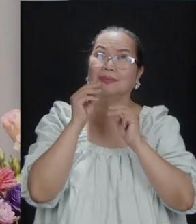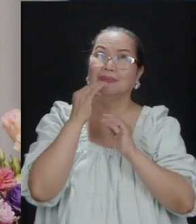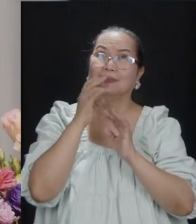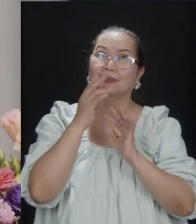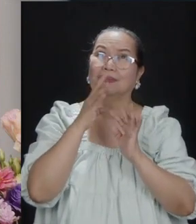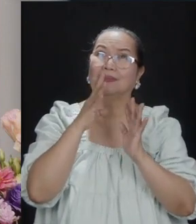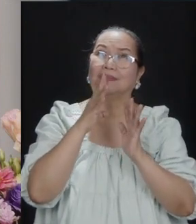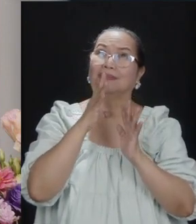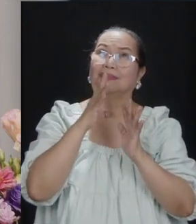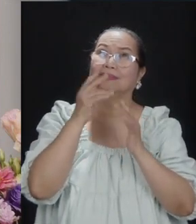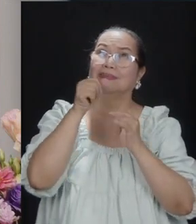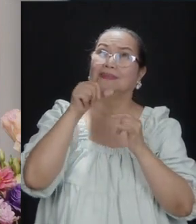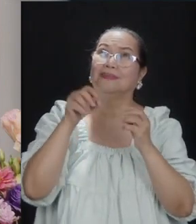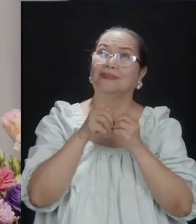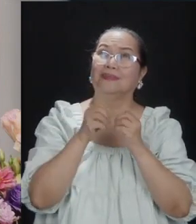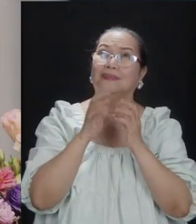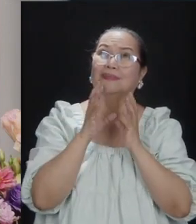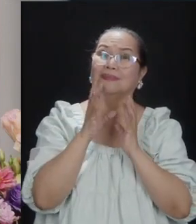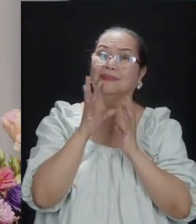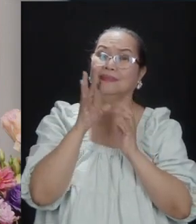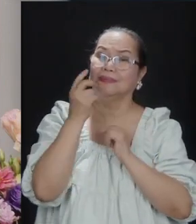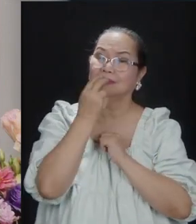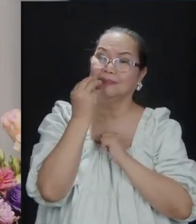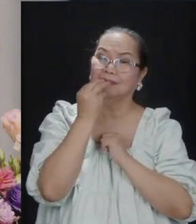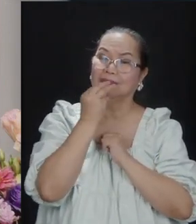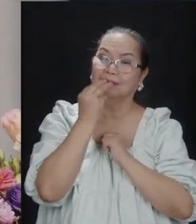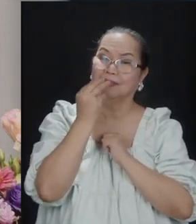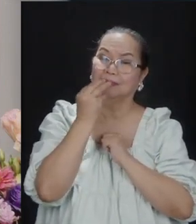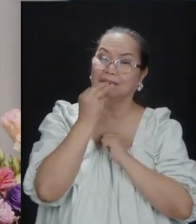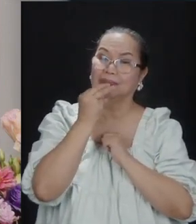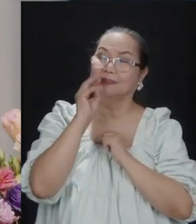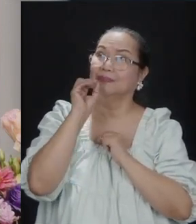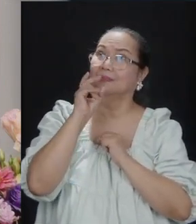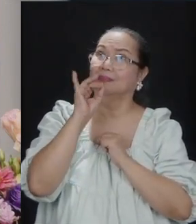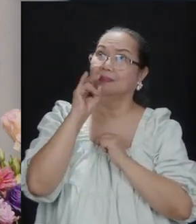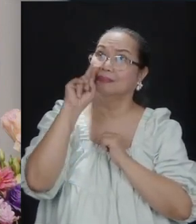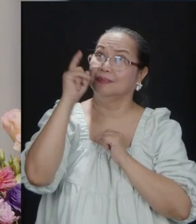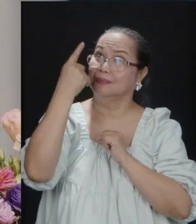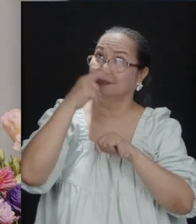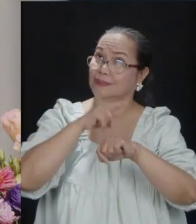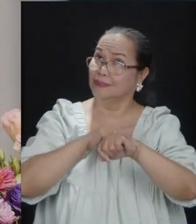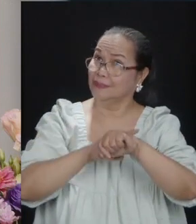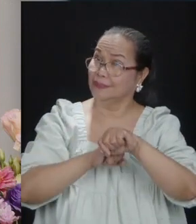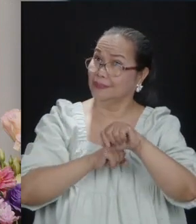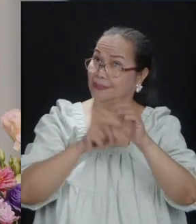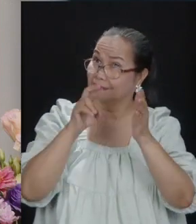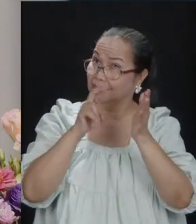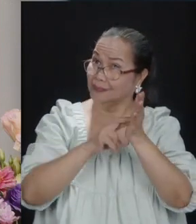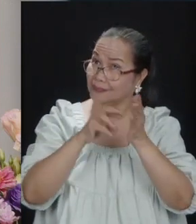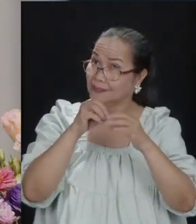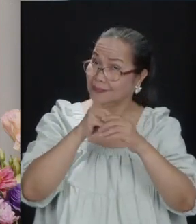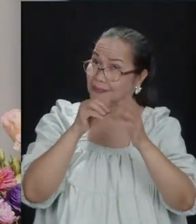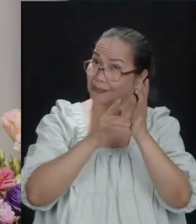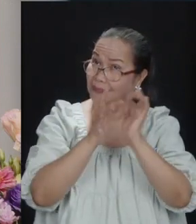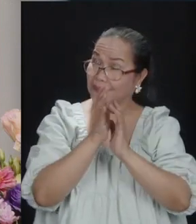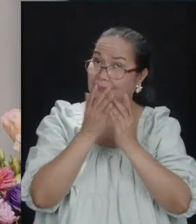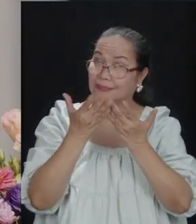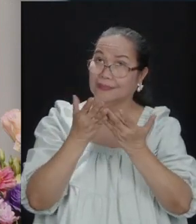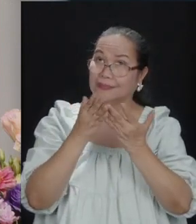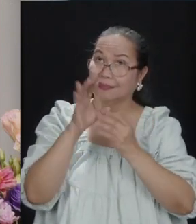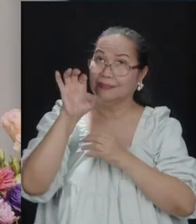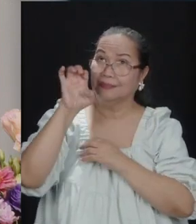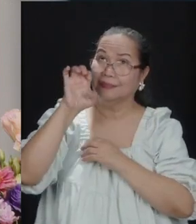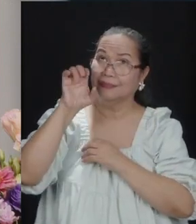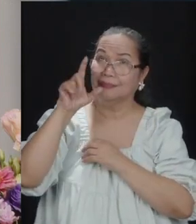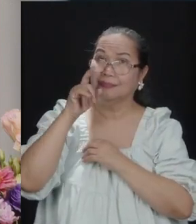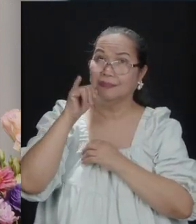saying anything. Now, this kind of prayer was the first of its kind recorded in scriptures. And Eli